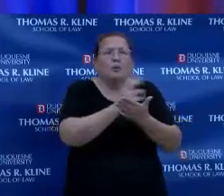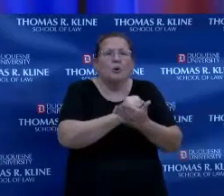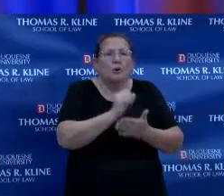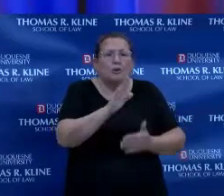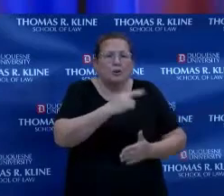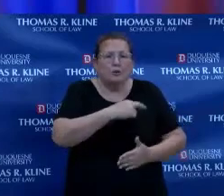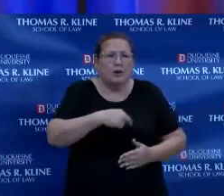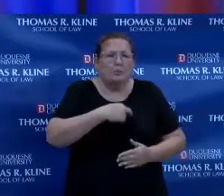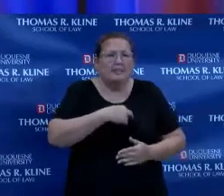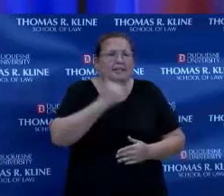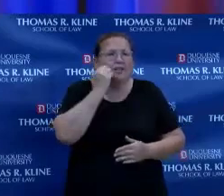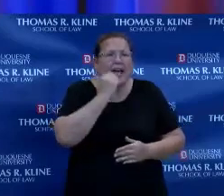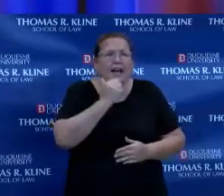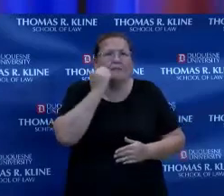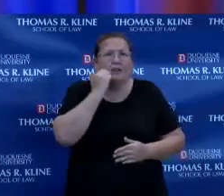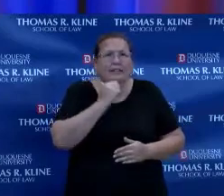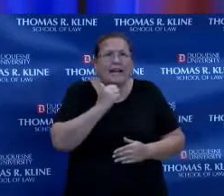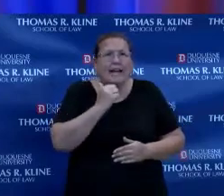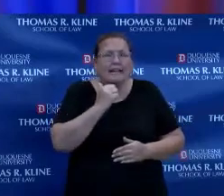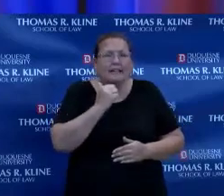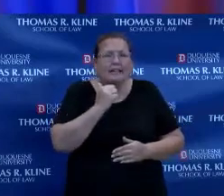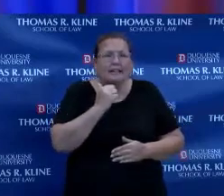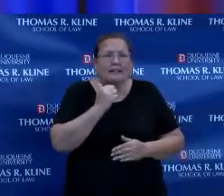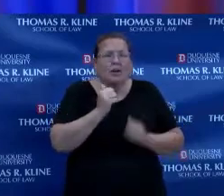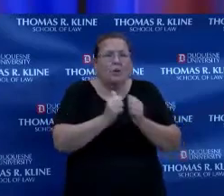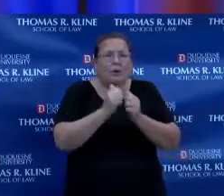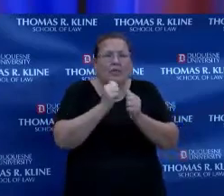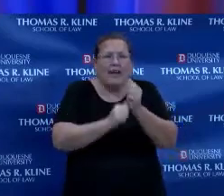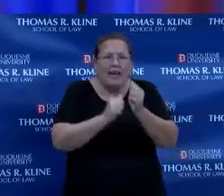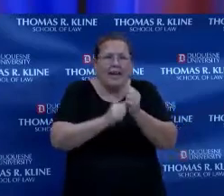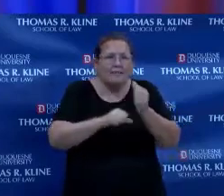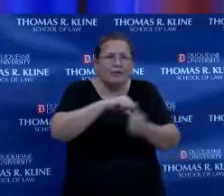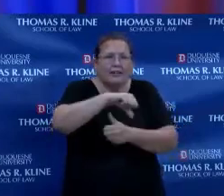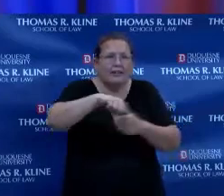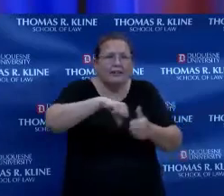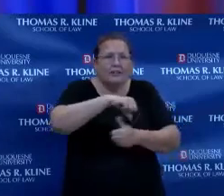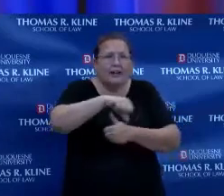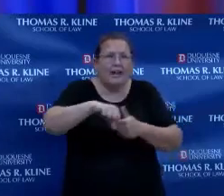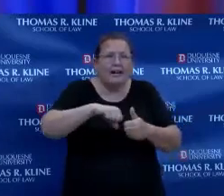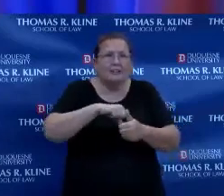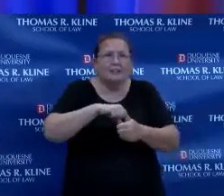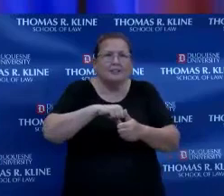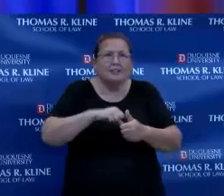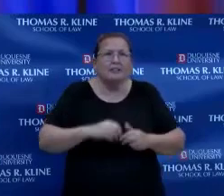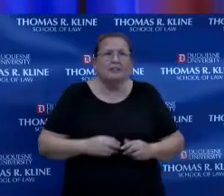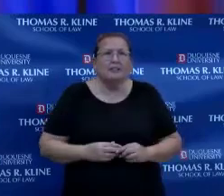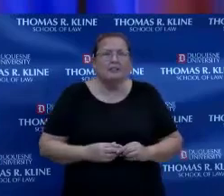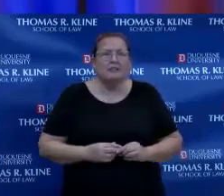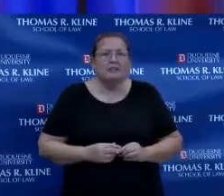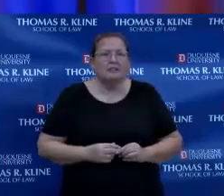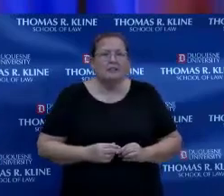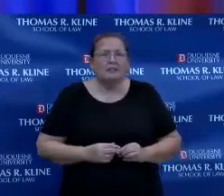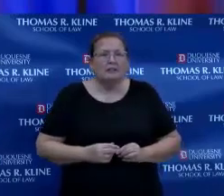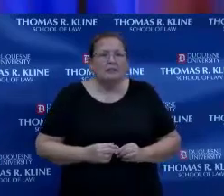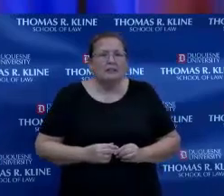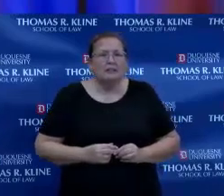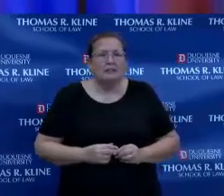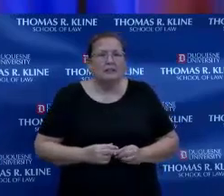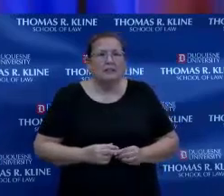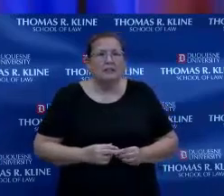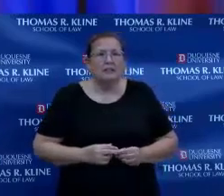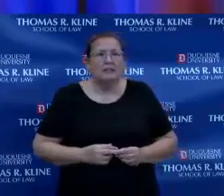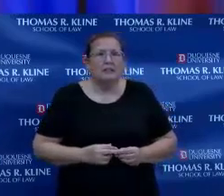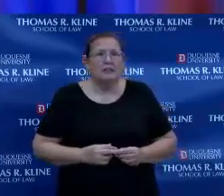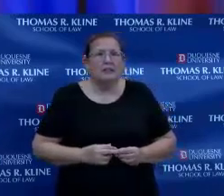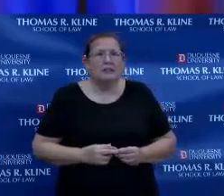reputation every day and in every interaction. I appear in courtrooms across the Commonwealth, and I will appear